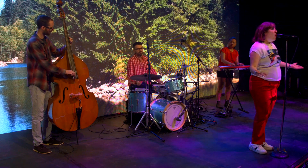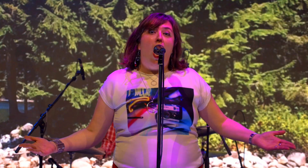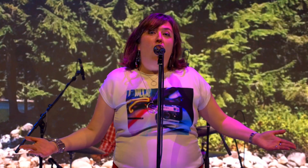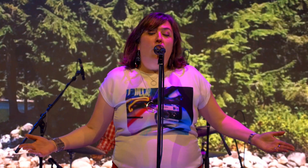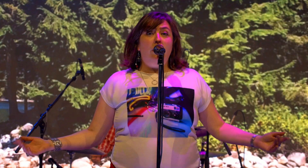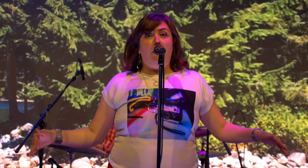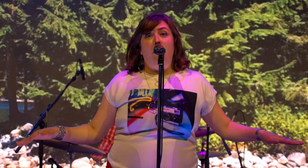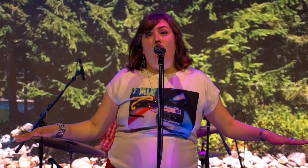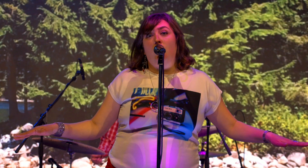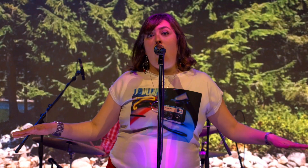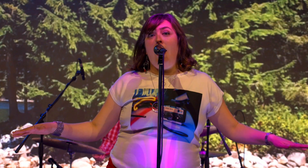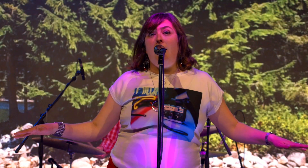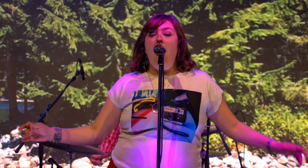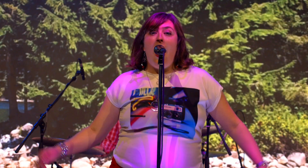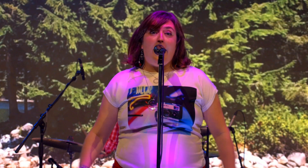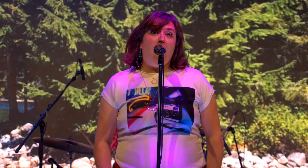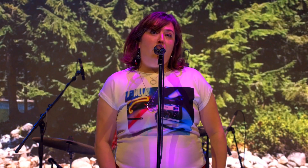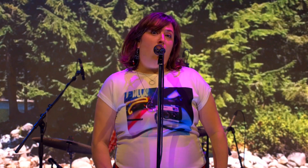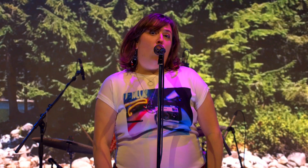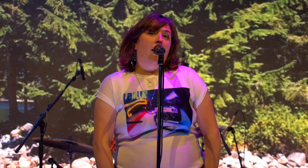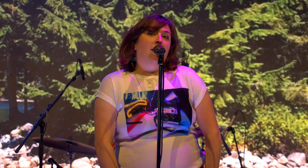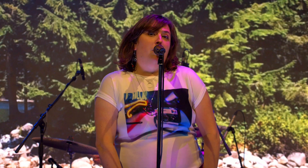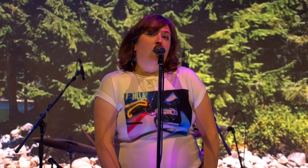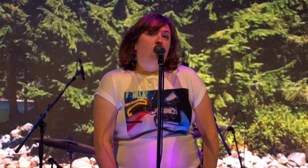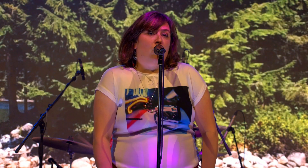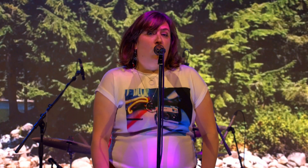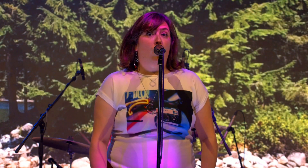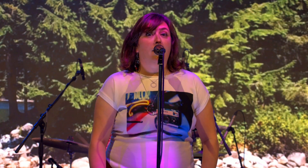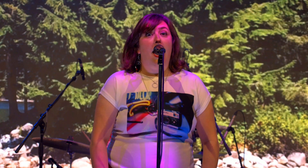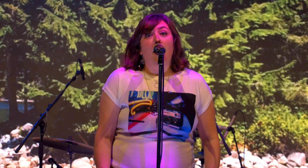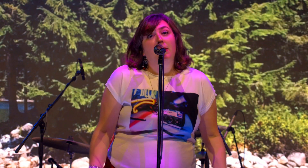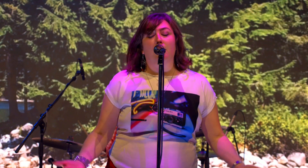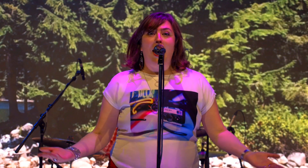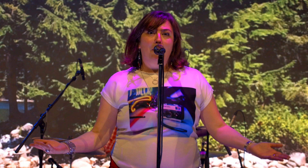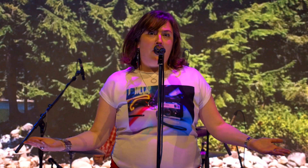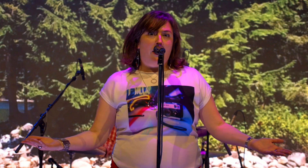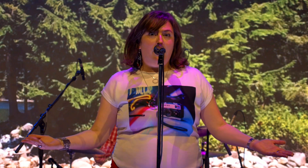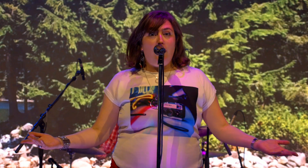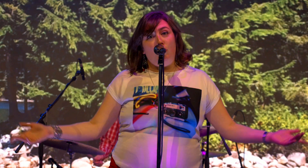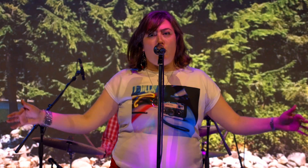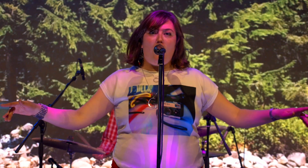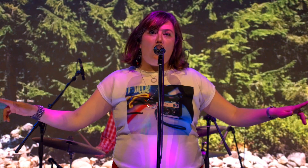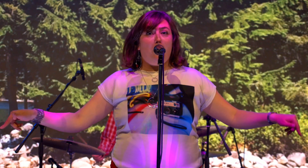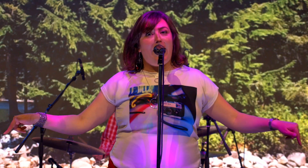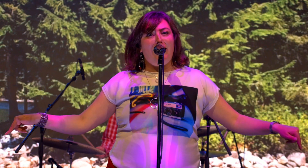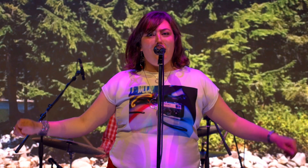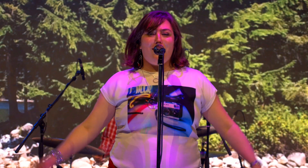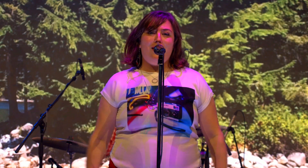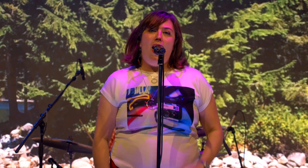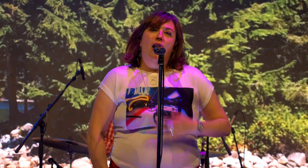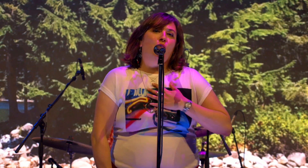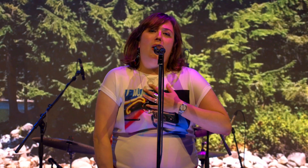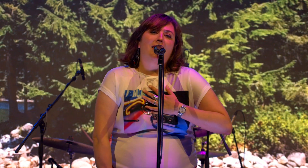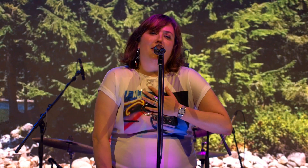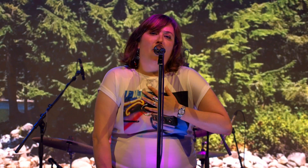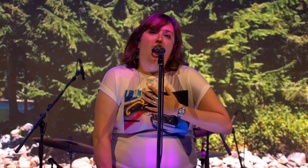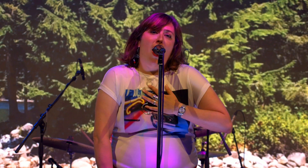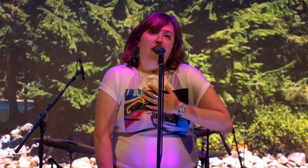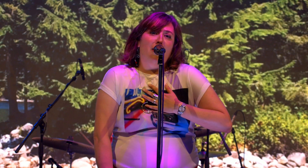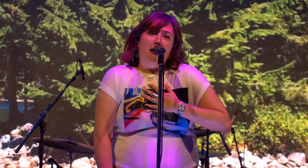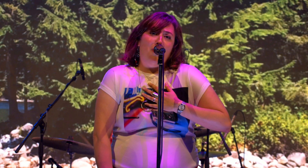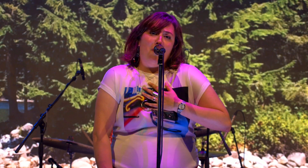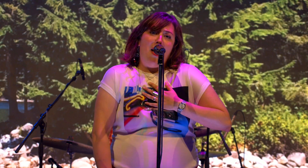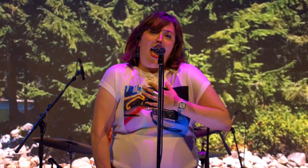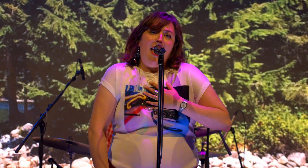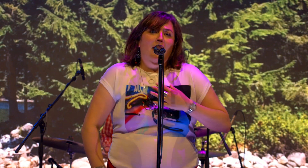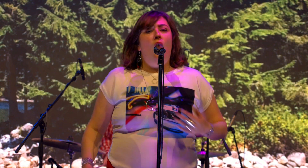It is wrong to feel this way, even though it has been just a short time. Sometimes things just fall in place. Trust in your